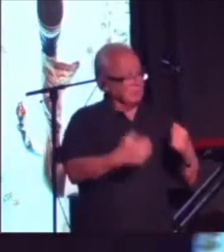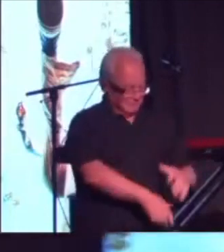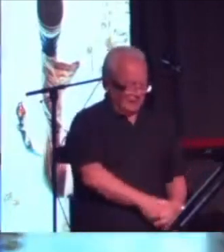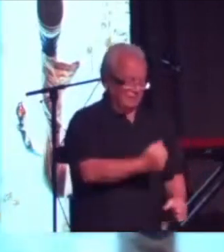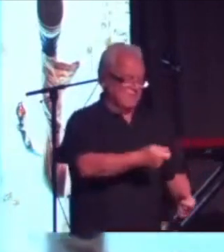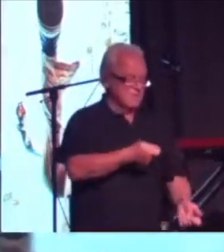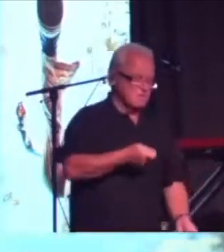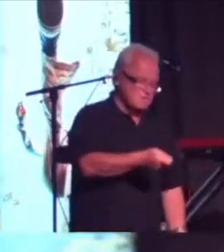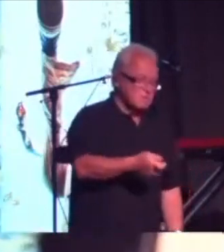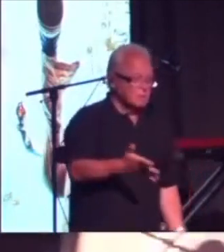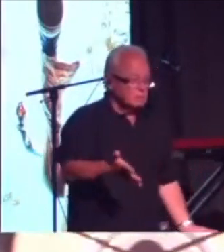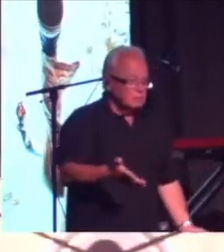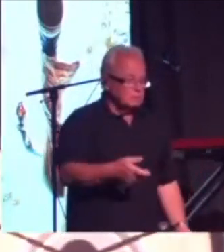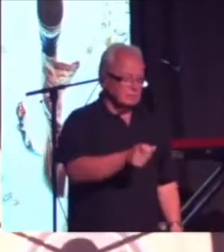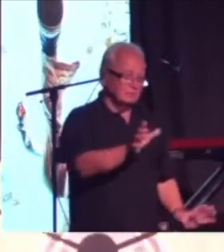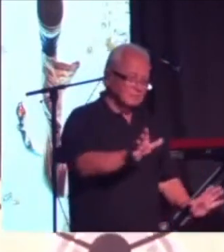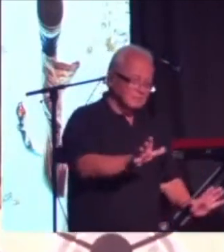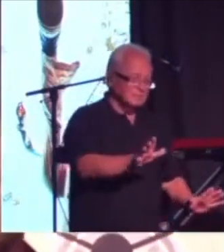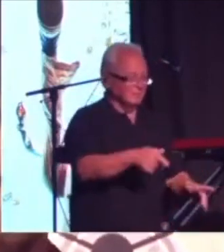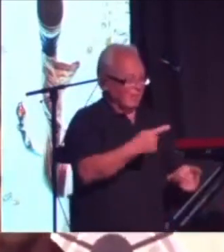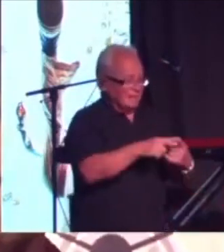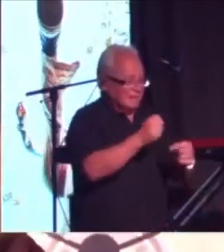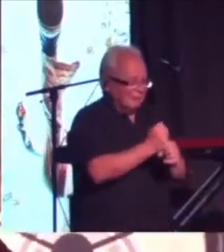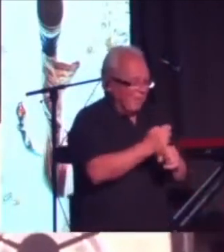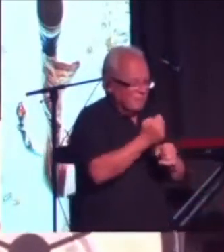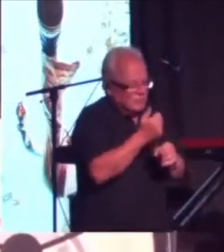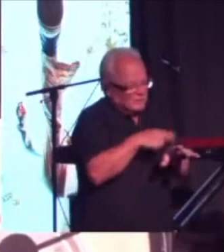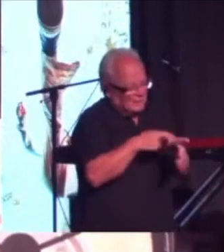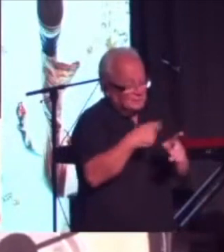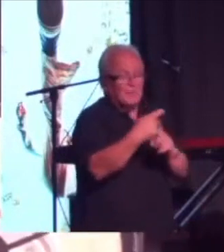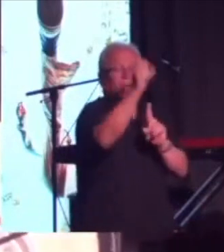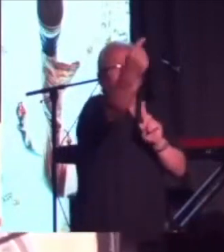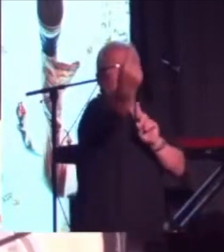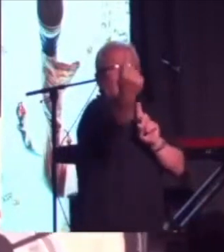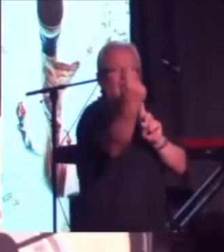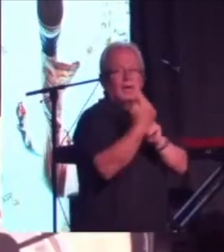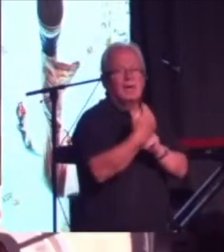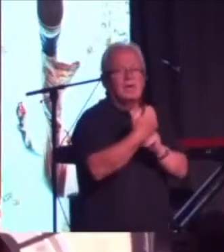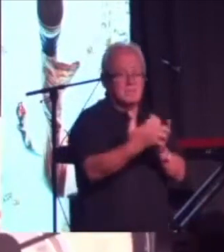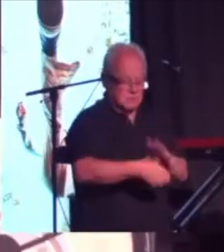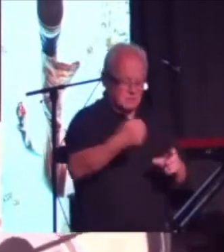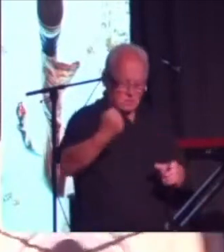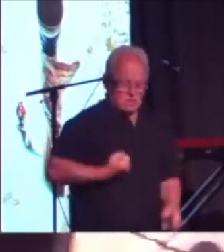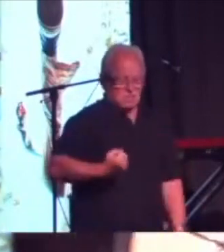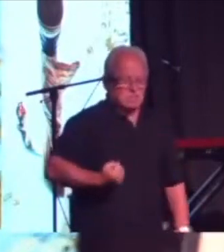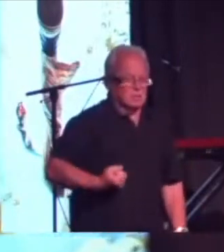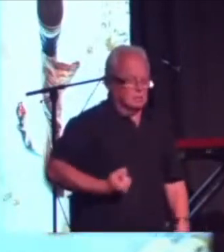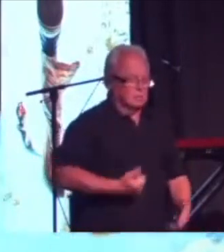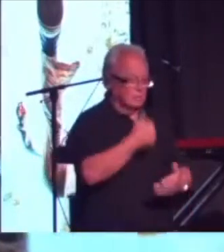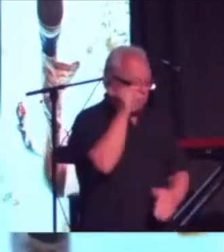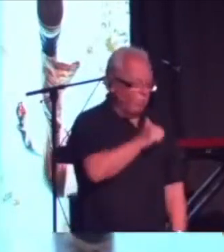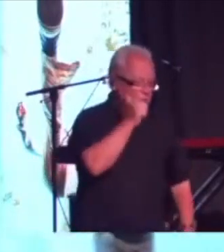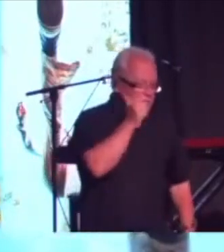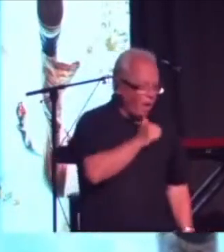take out my knife? And on the few occasions, and I want to emphasize the few occasions, if you have somebody that's wounding you consistently, get rid of them. If you have